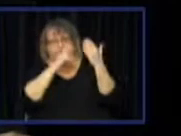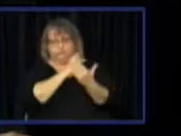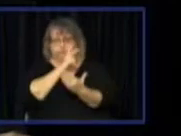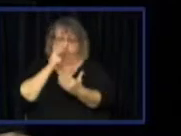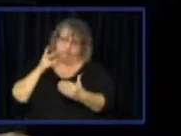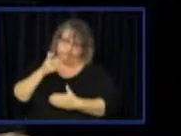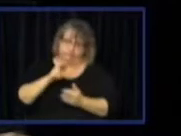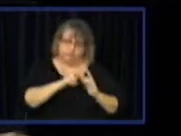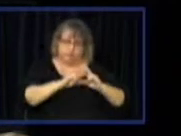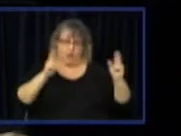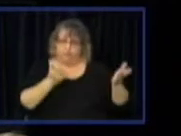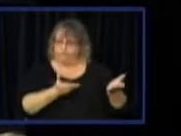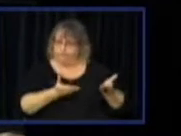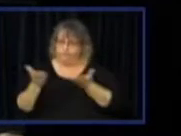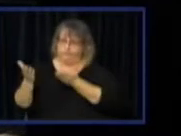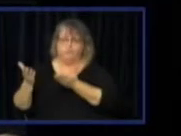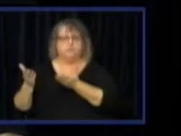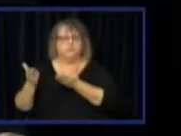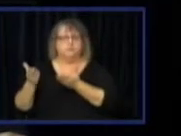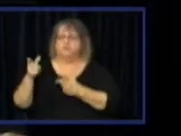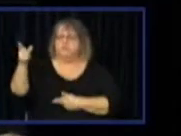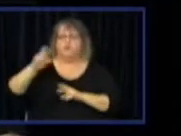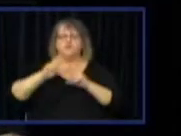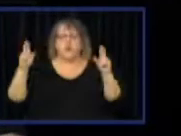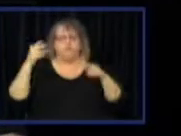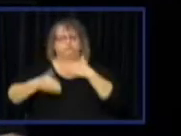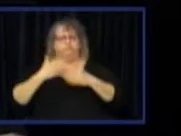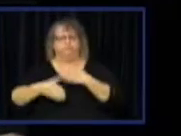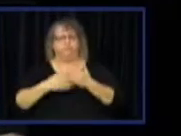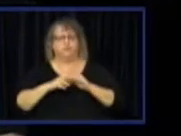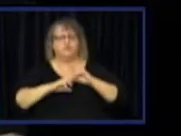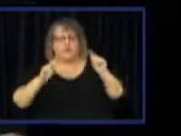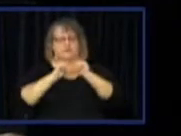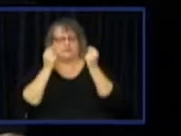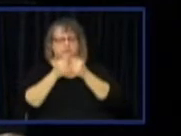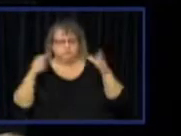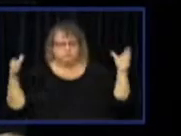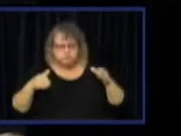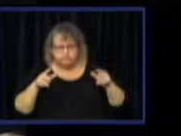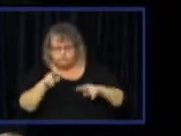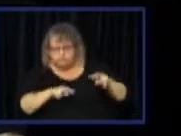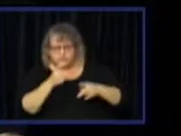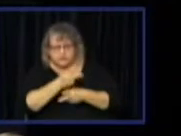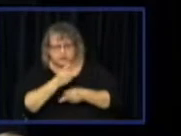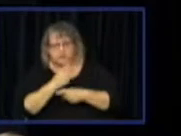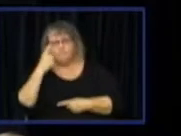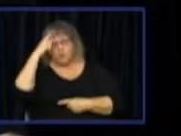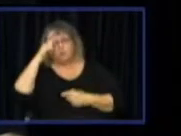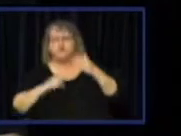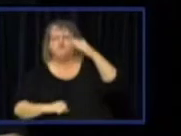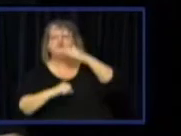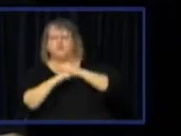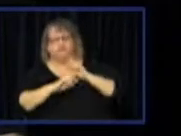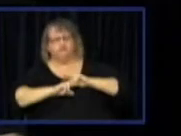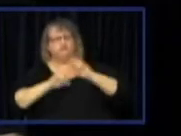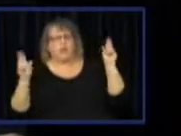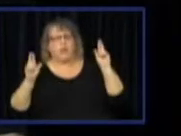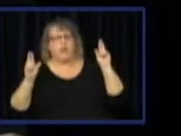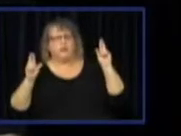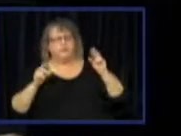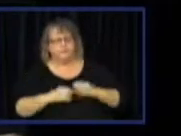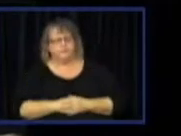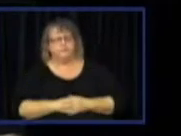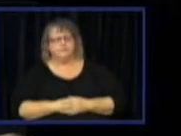the emergency department, the wheels are already in motion to begin the process of evaluating the patient very quickly and treating very